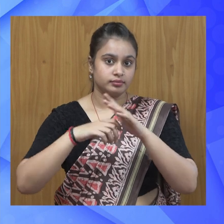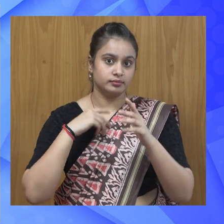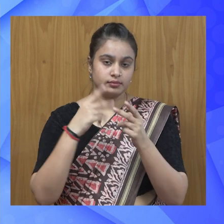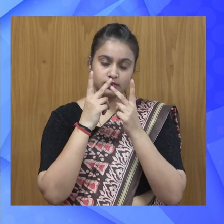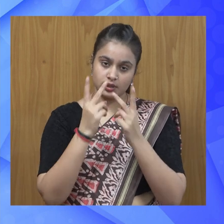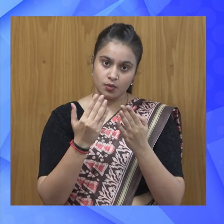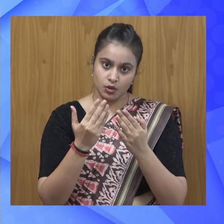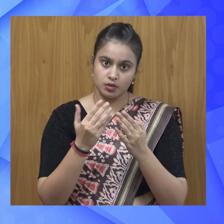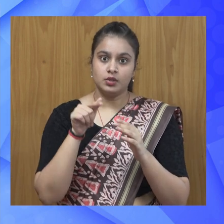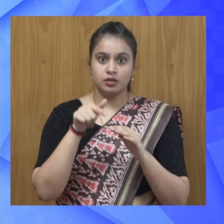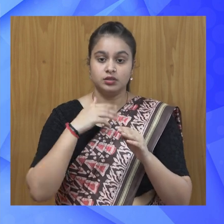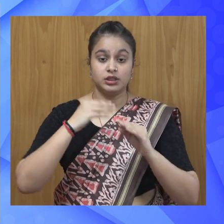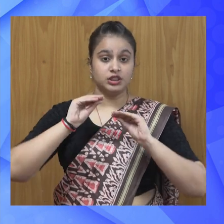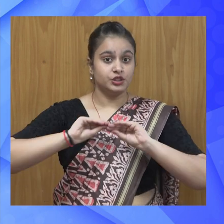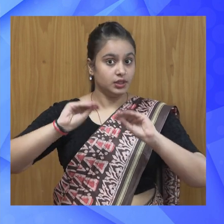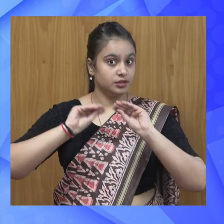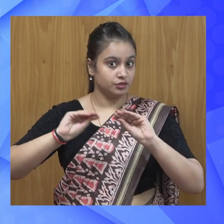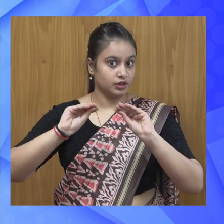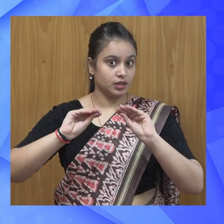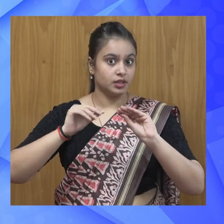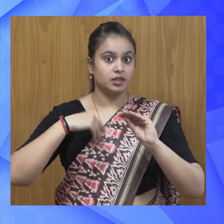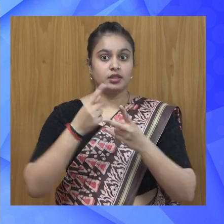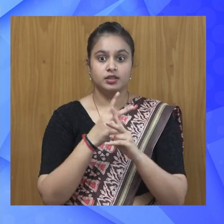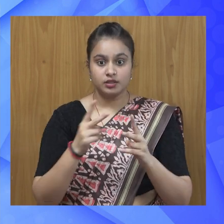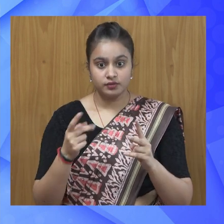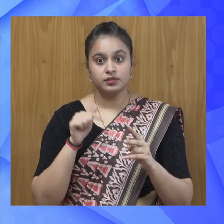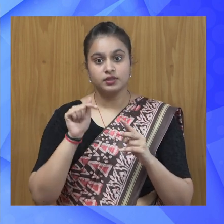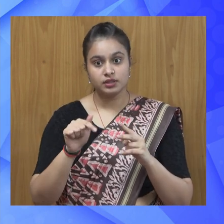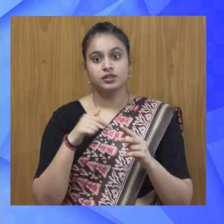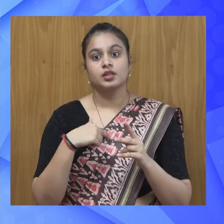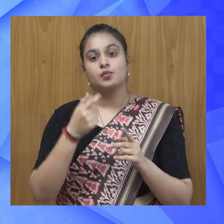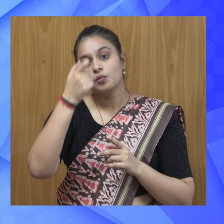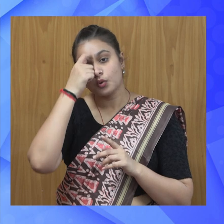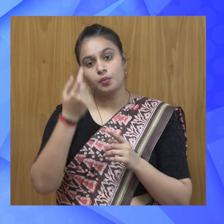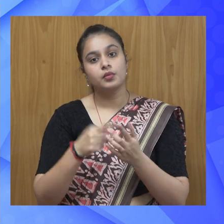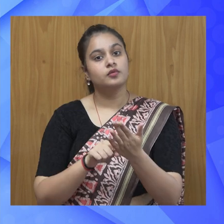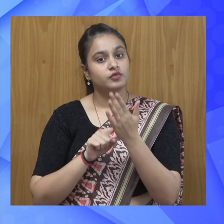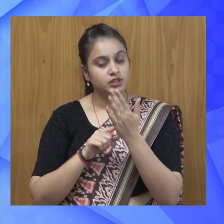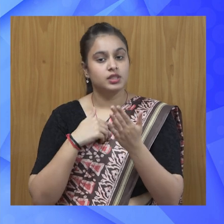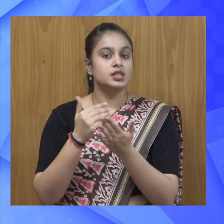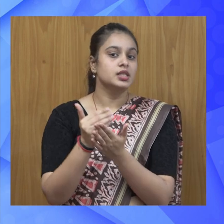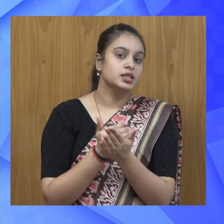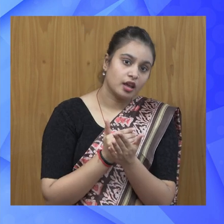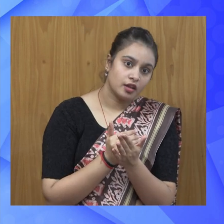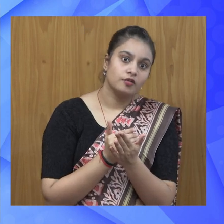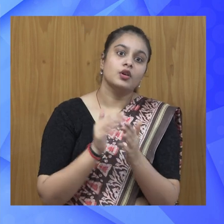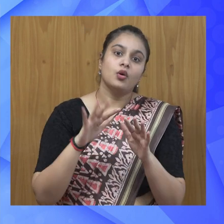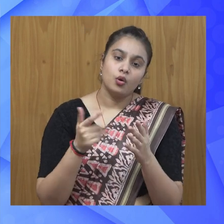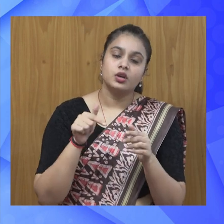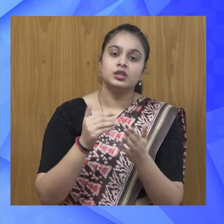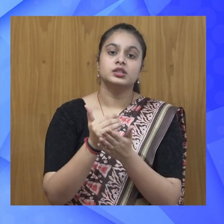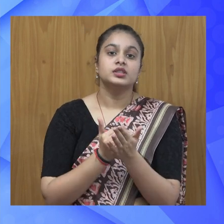www.csk.gov.in, where they teach about how which kind of bots are there, which are safe, and where the